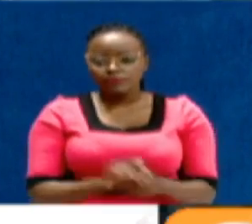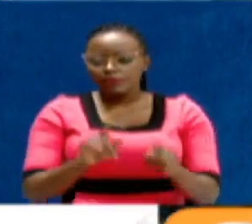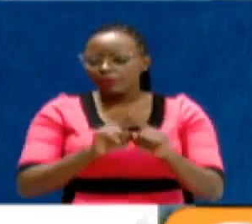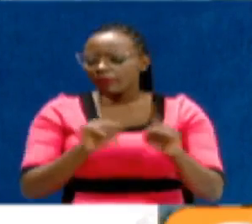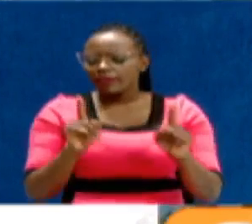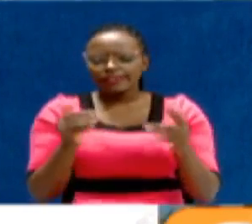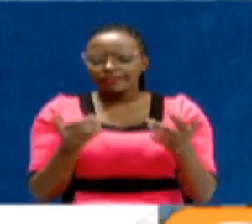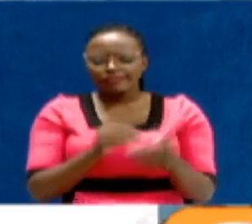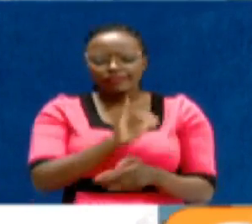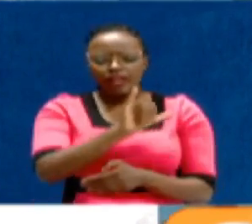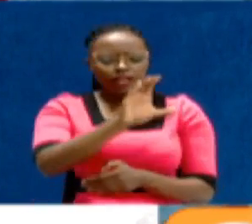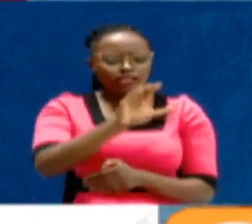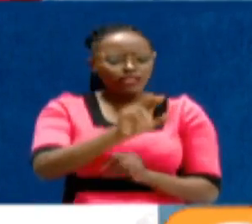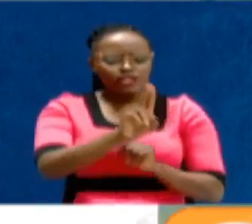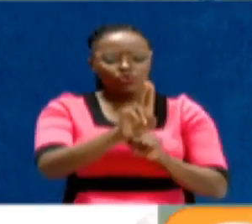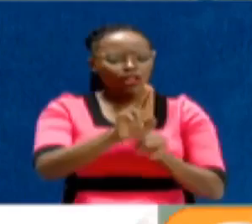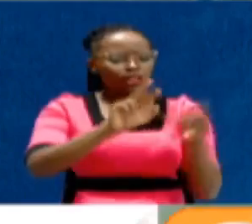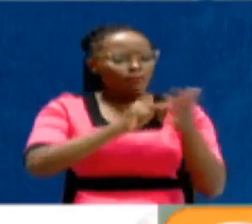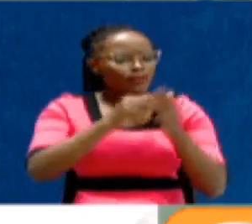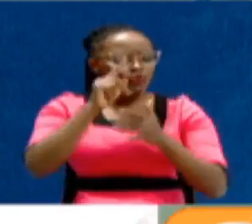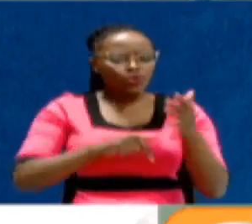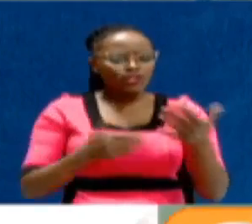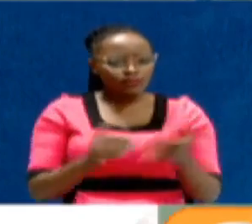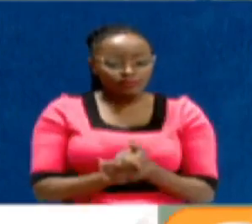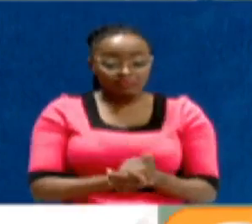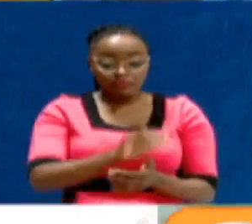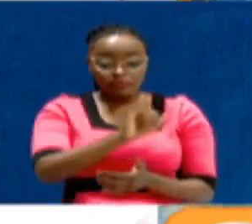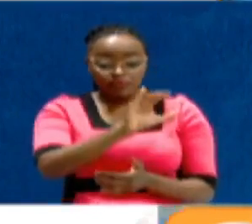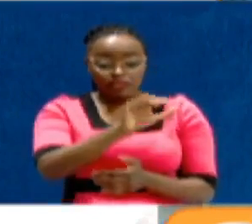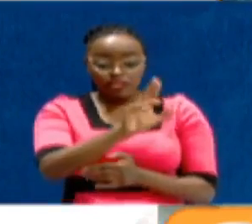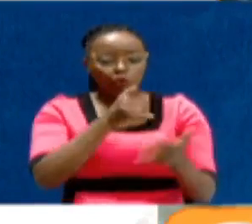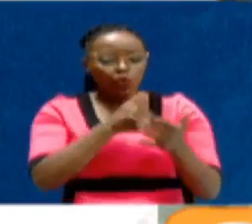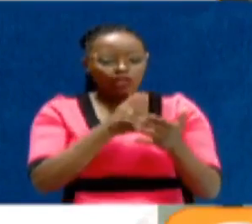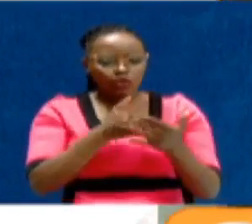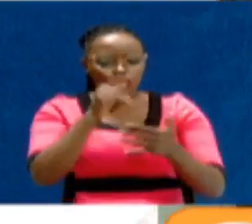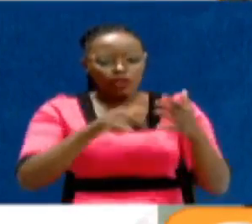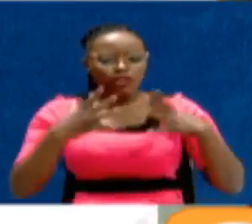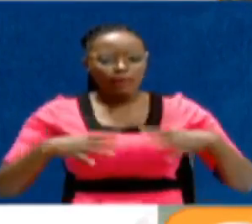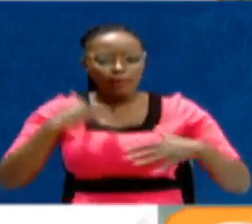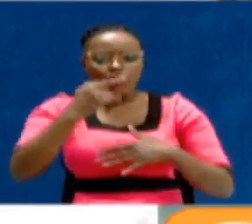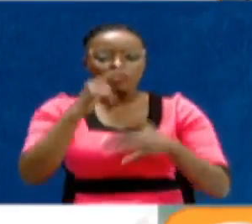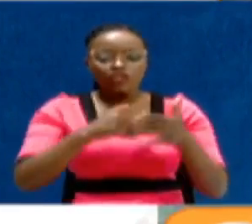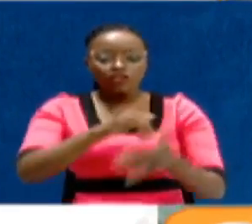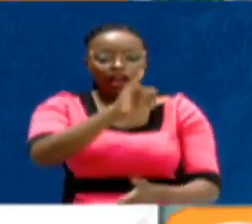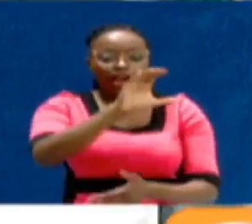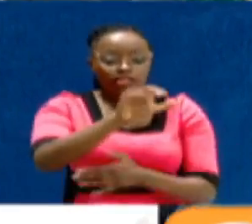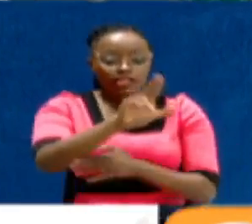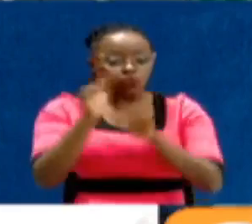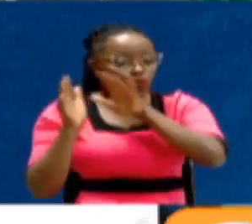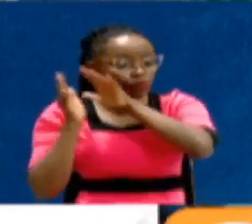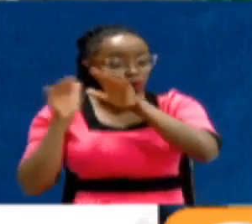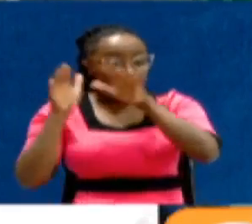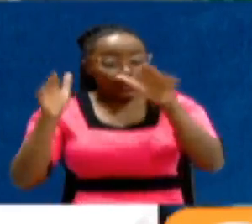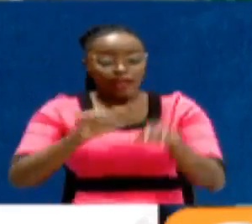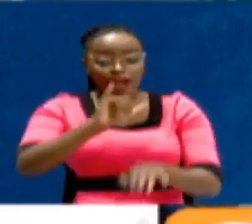But what exactly is an intensive care unit? An ICU unit consists of what you hear people commonly say, an ICU bed. Mm-hmm.